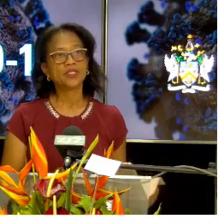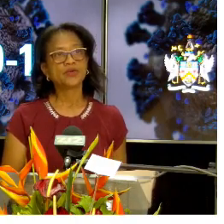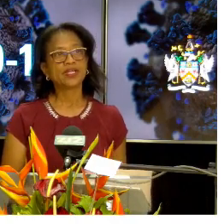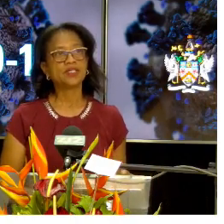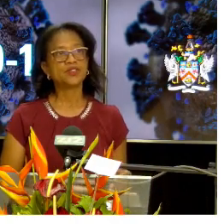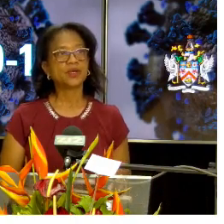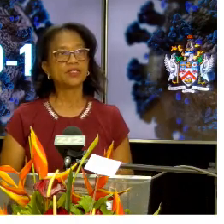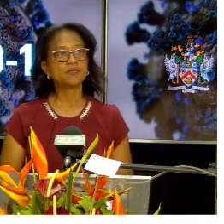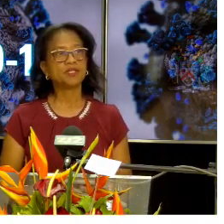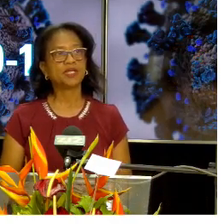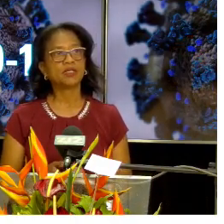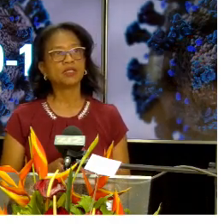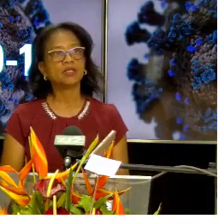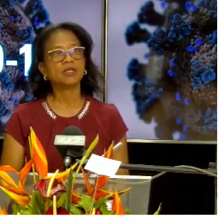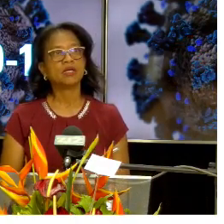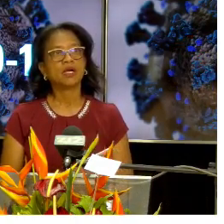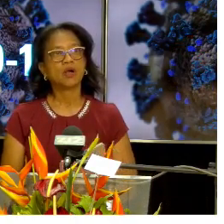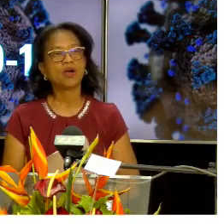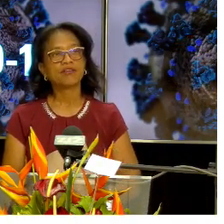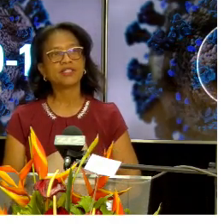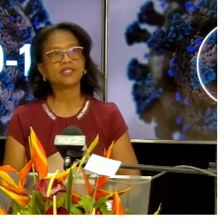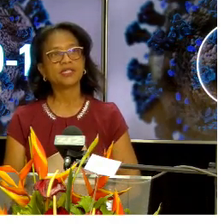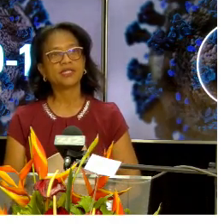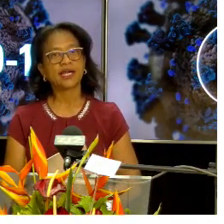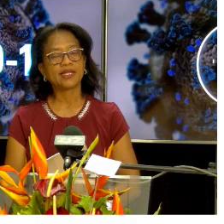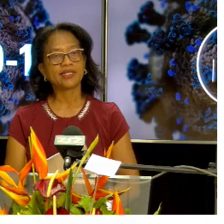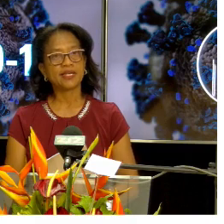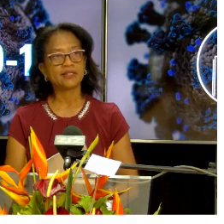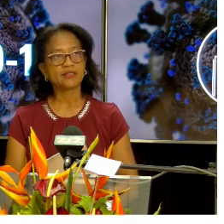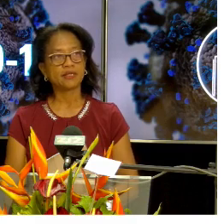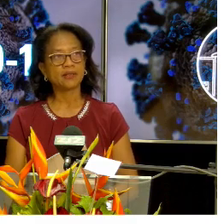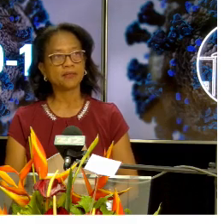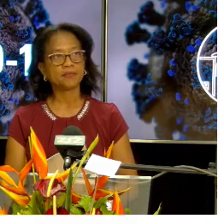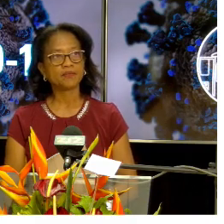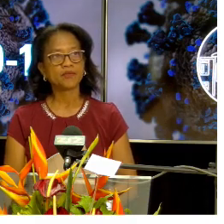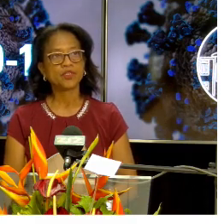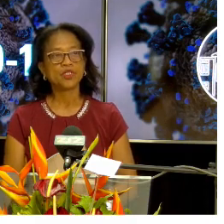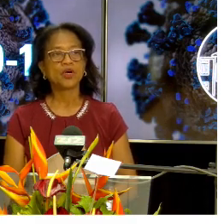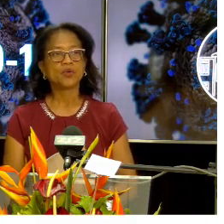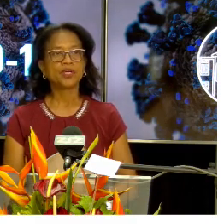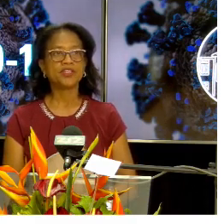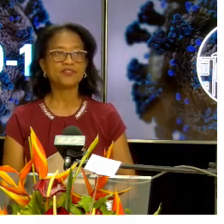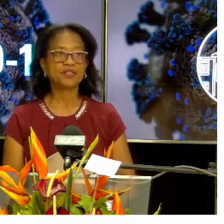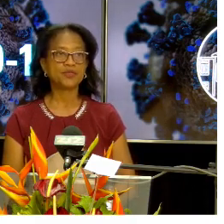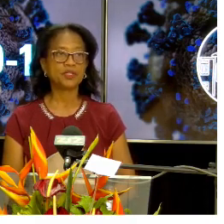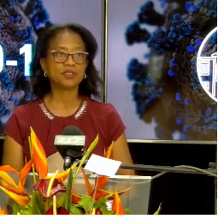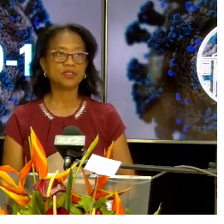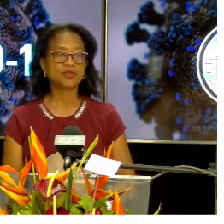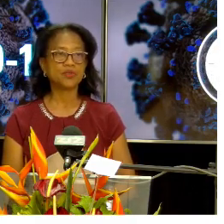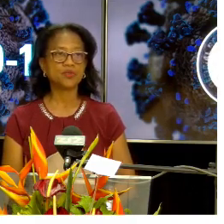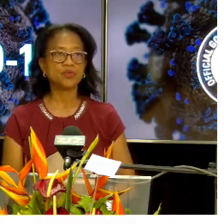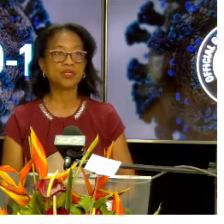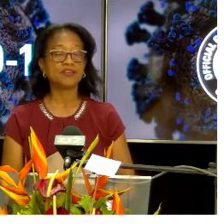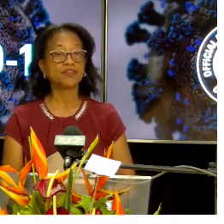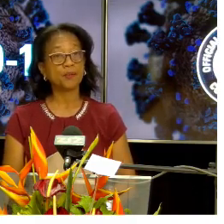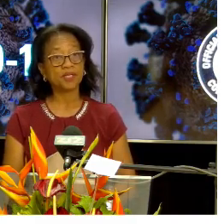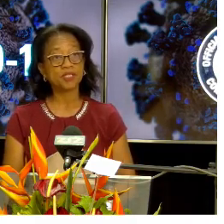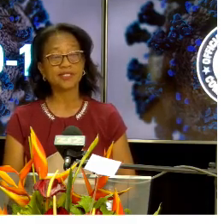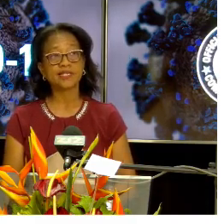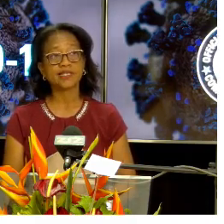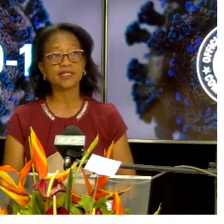Okay, so I need to explain quarantine and testing. Now, individuals who would